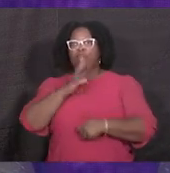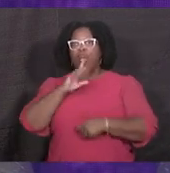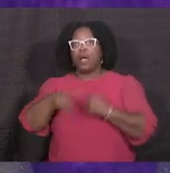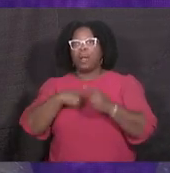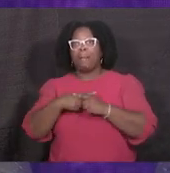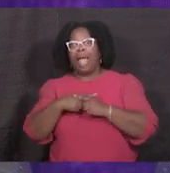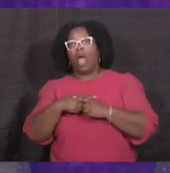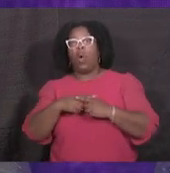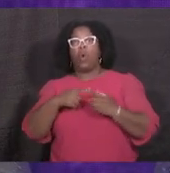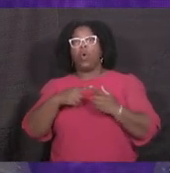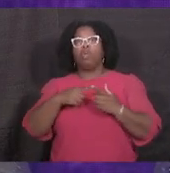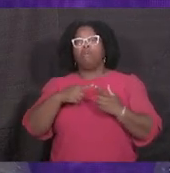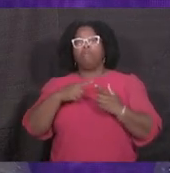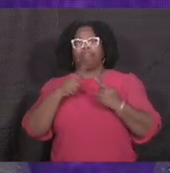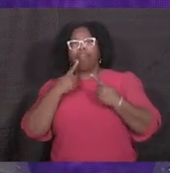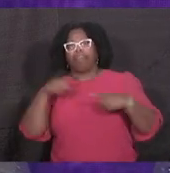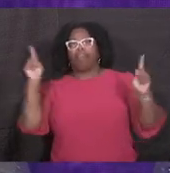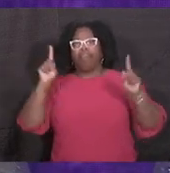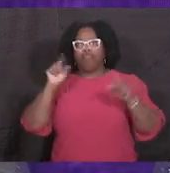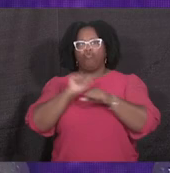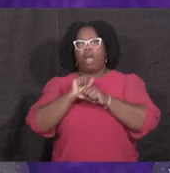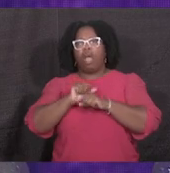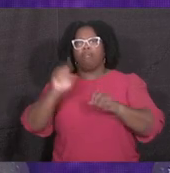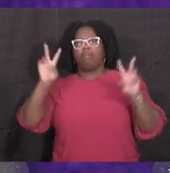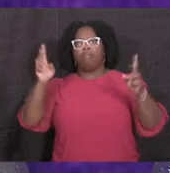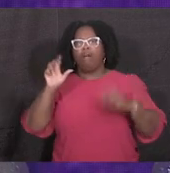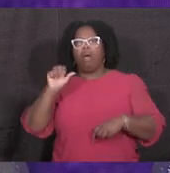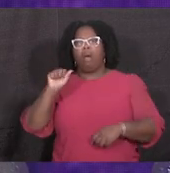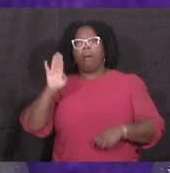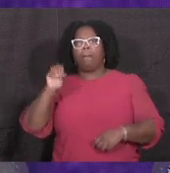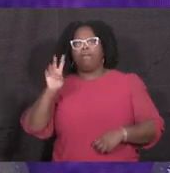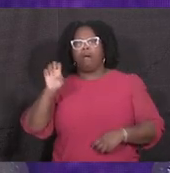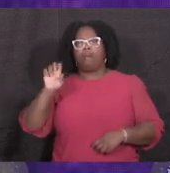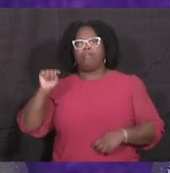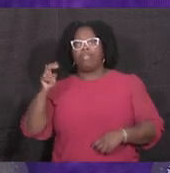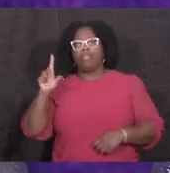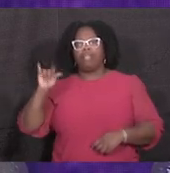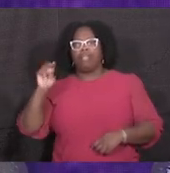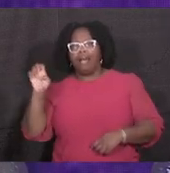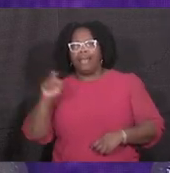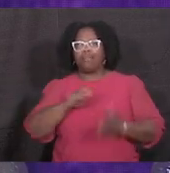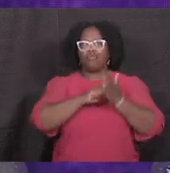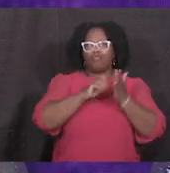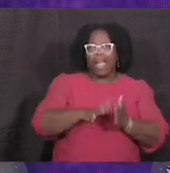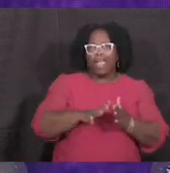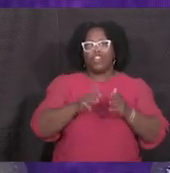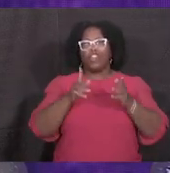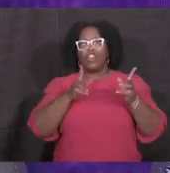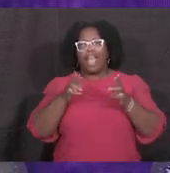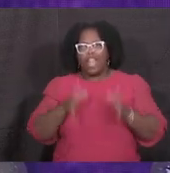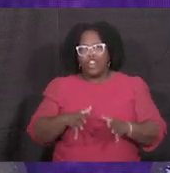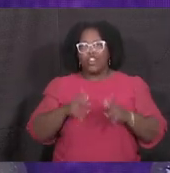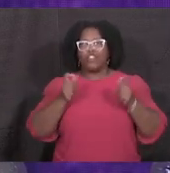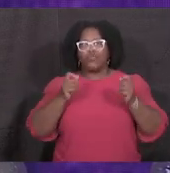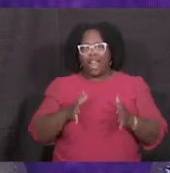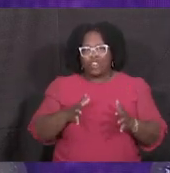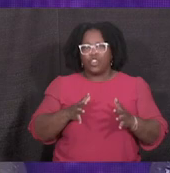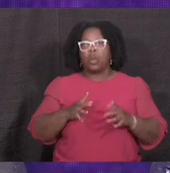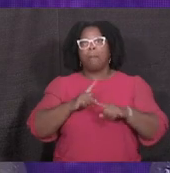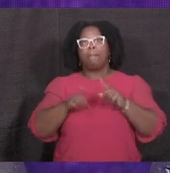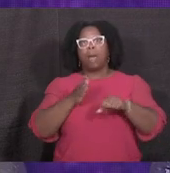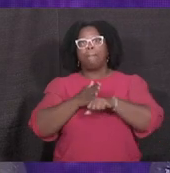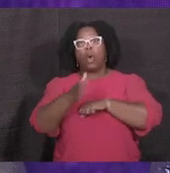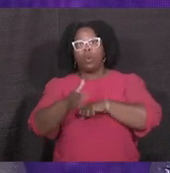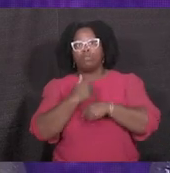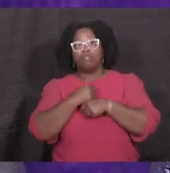There's writer and directors programs all around town, but, you know, post-production jobs, production jobs, I think are